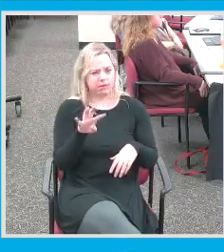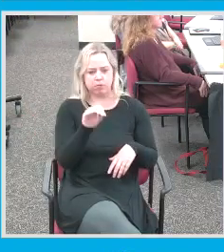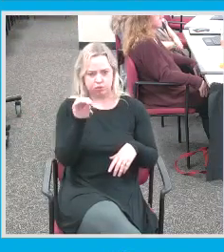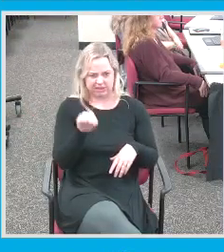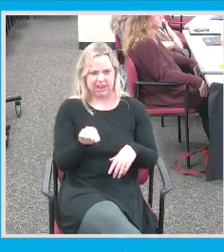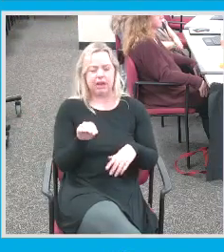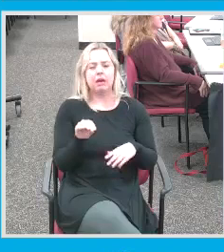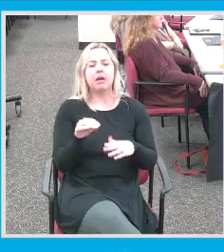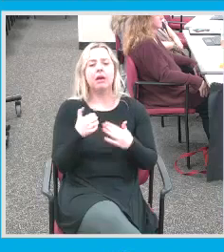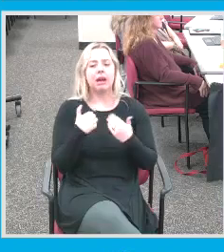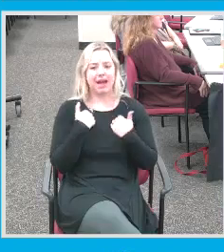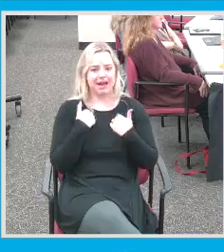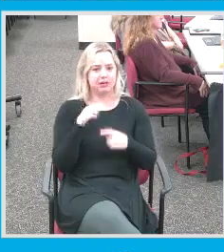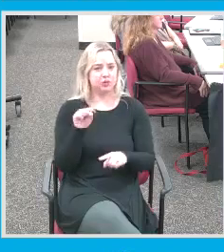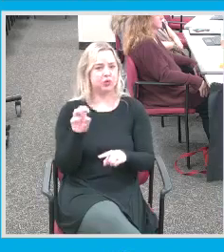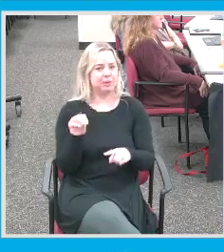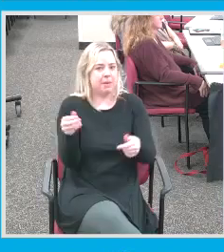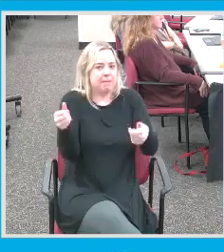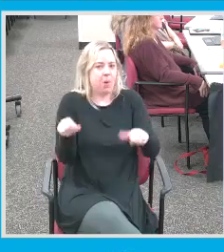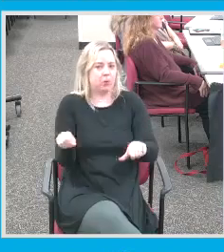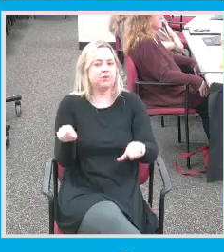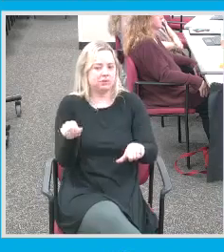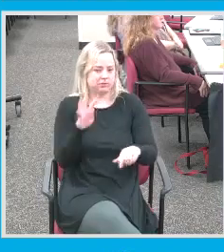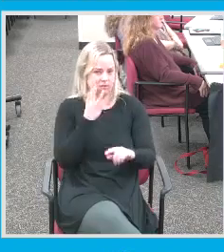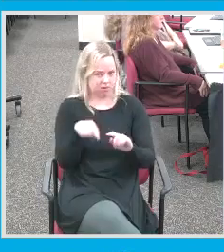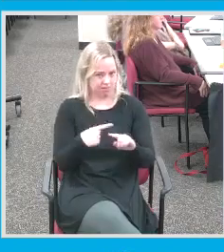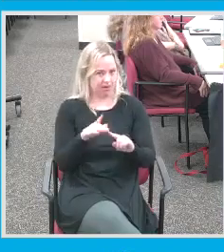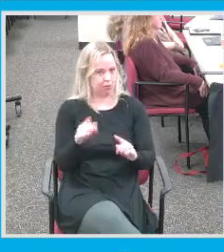their suicidality, and that was steady as well.